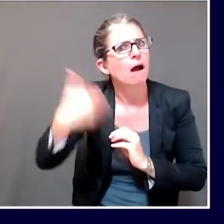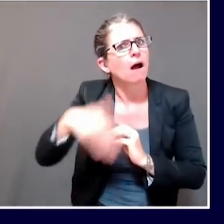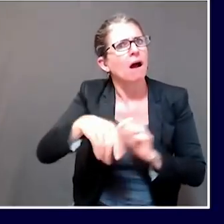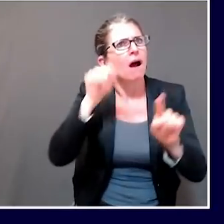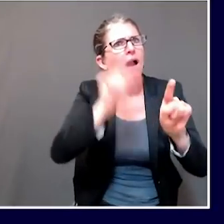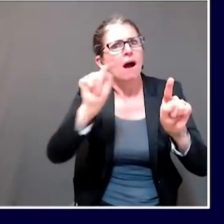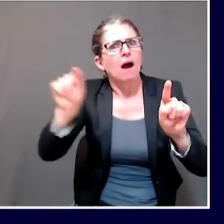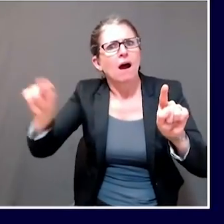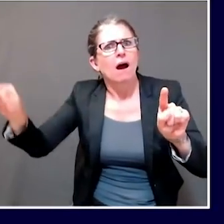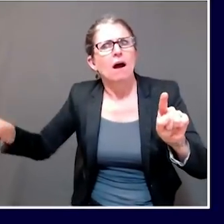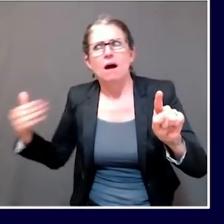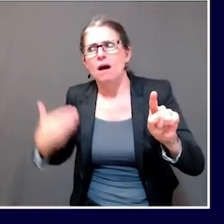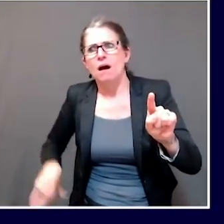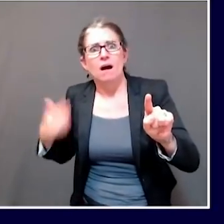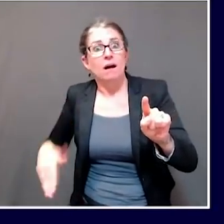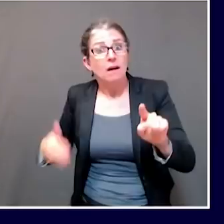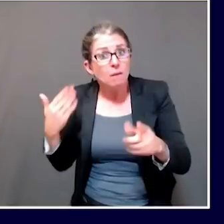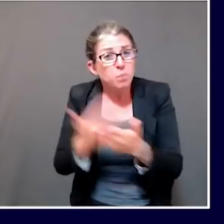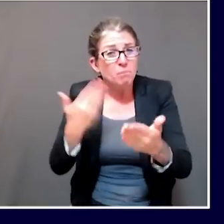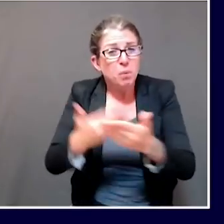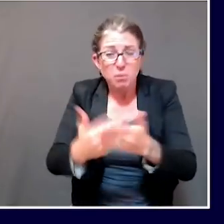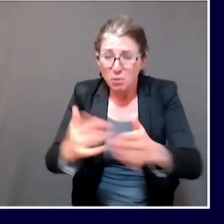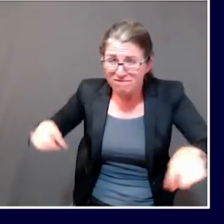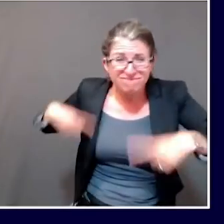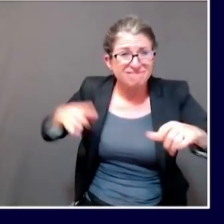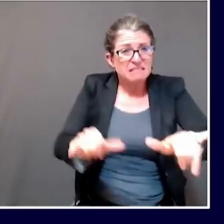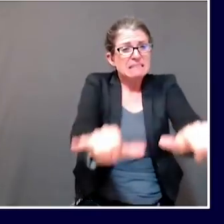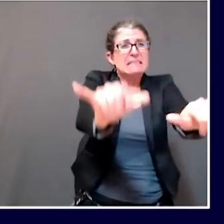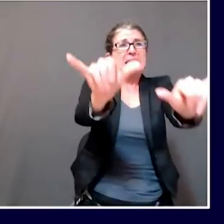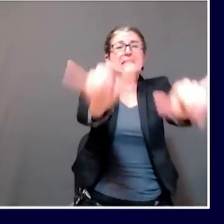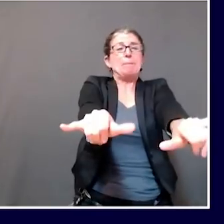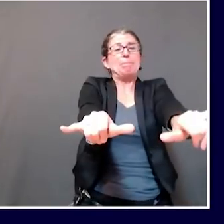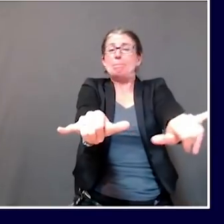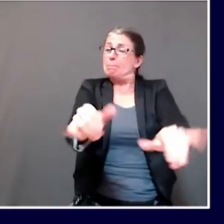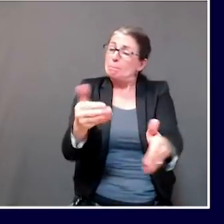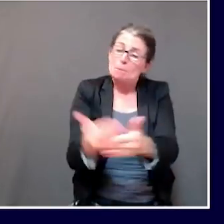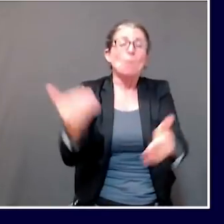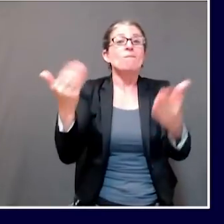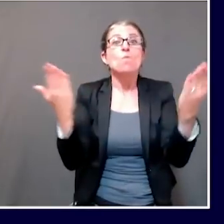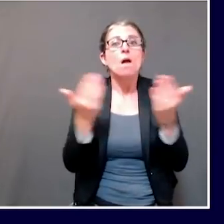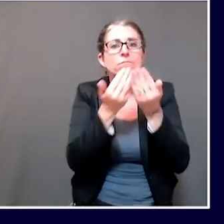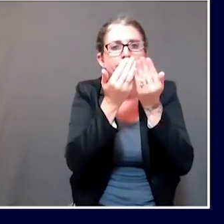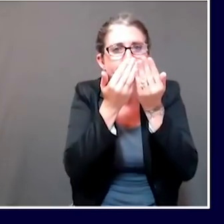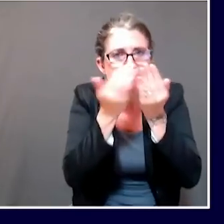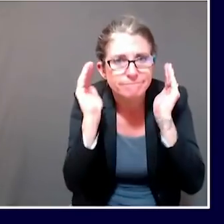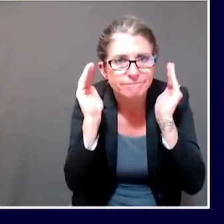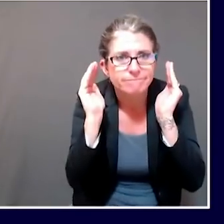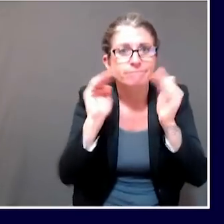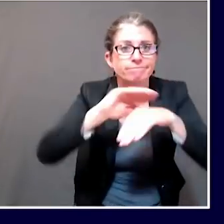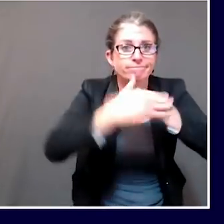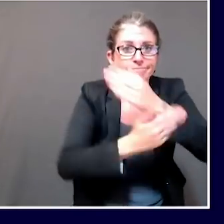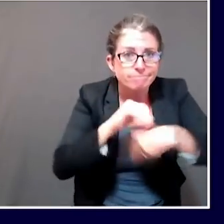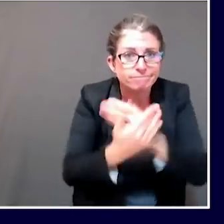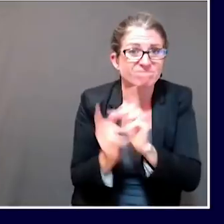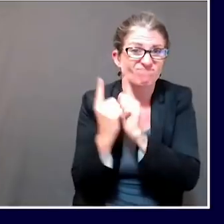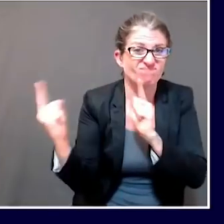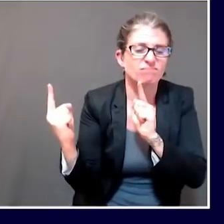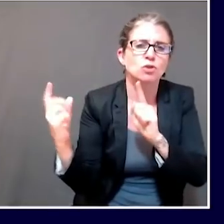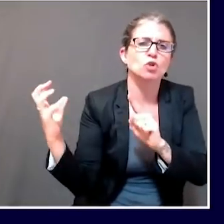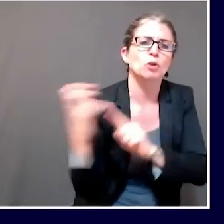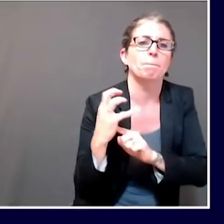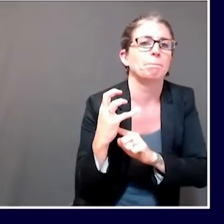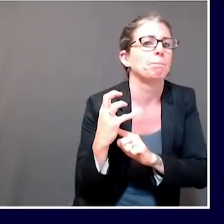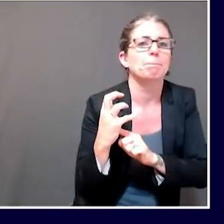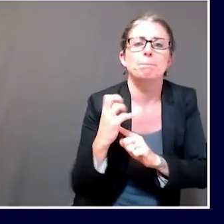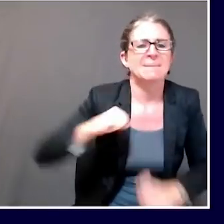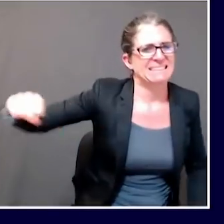covering and making sure you maintain as much physical distance between one person and another to help make that happen.